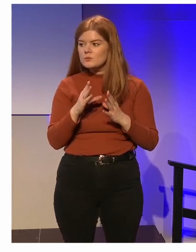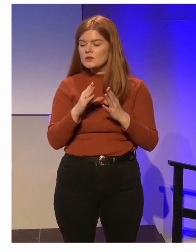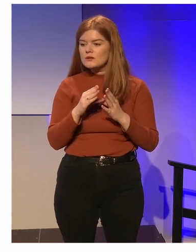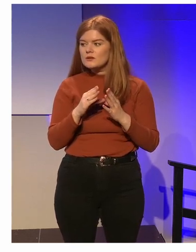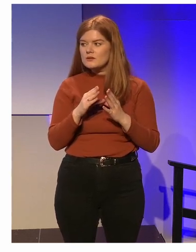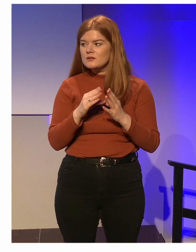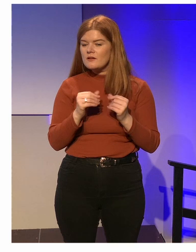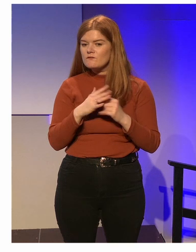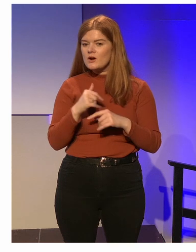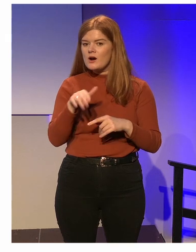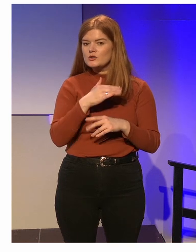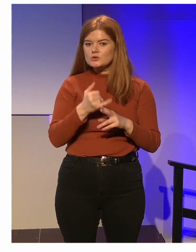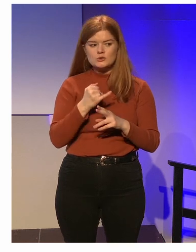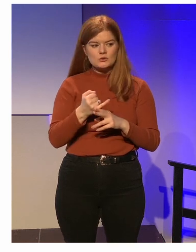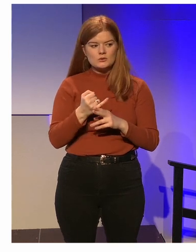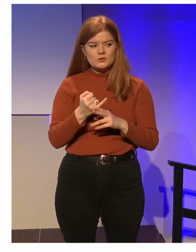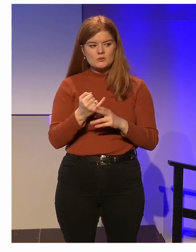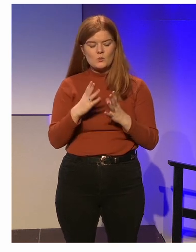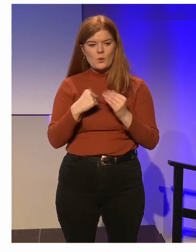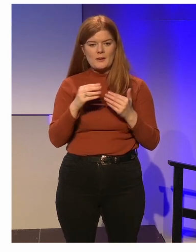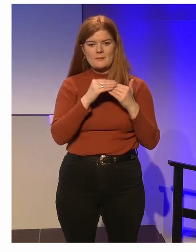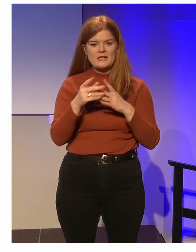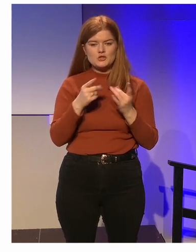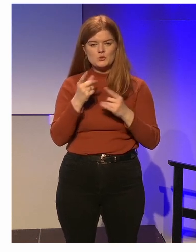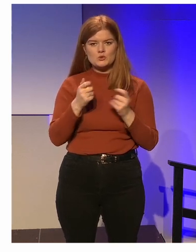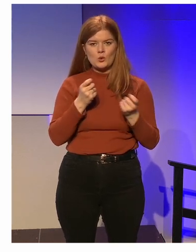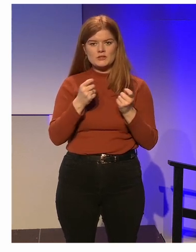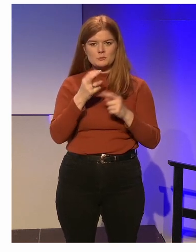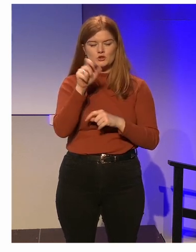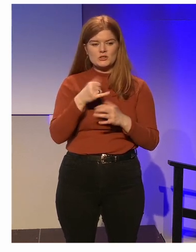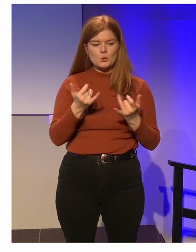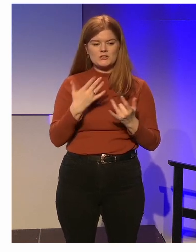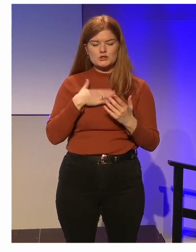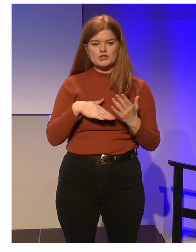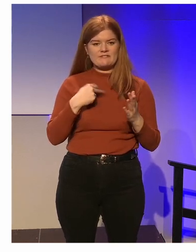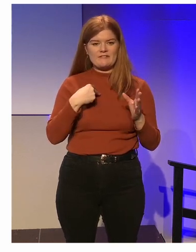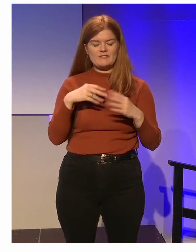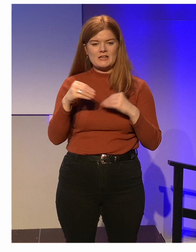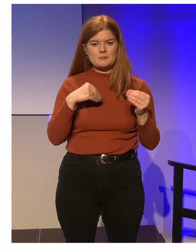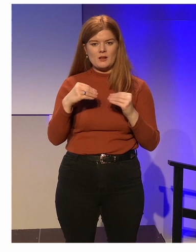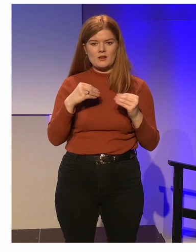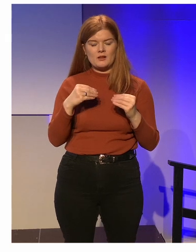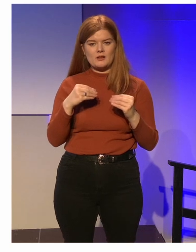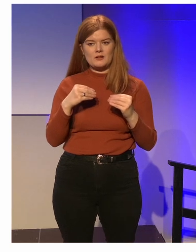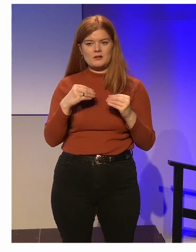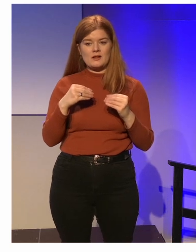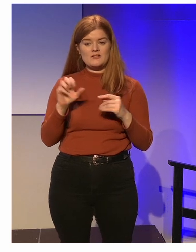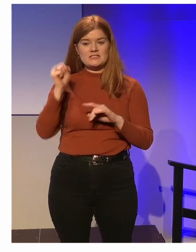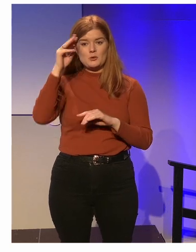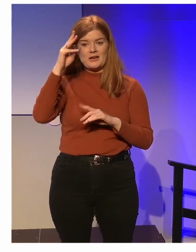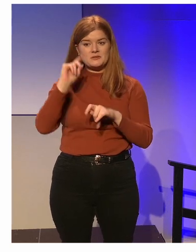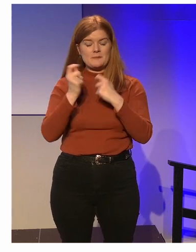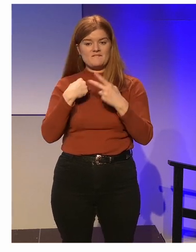I am allowed to do as an autism support coordinator is, I suppose, is very flexible. The senior management team are